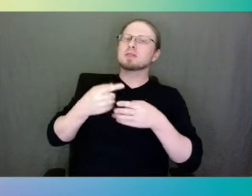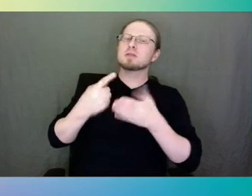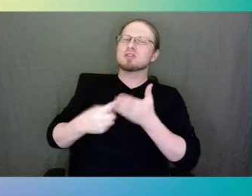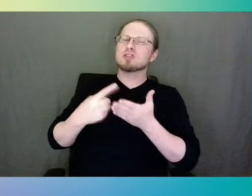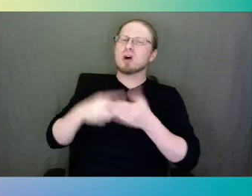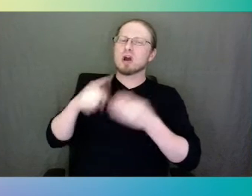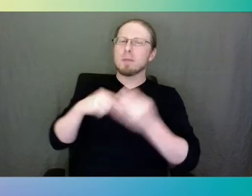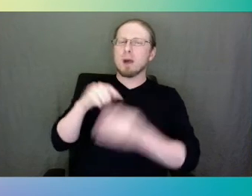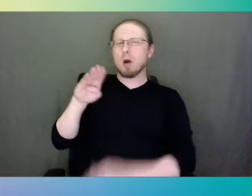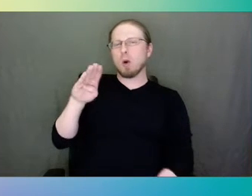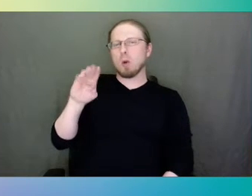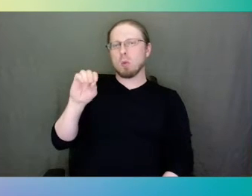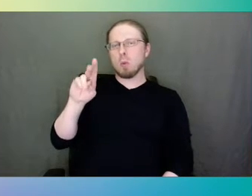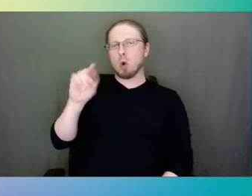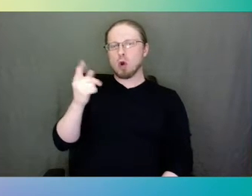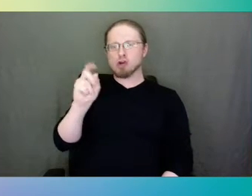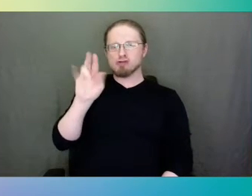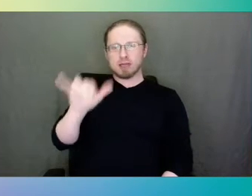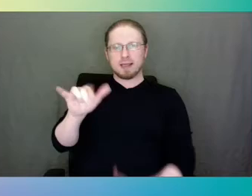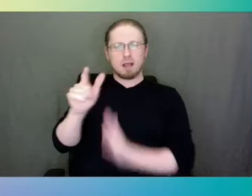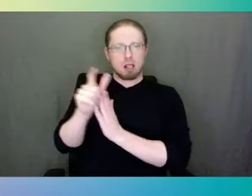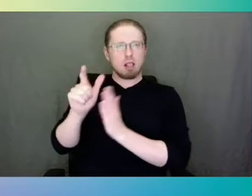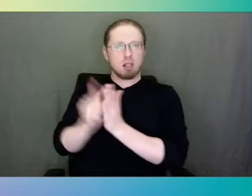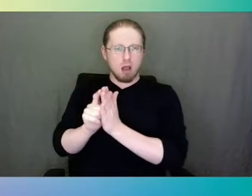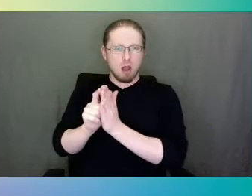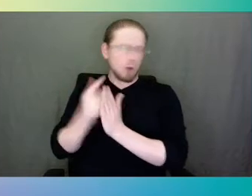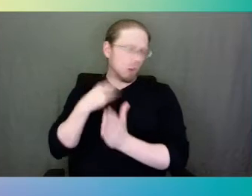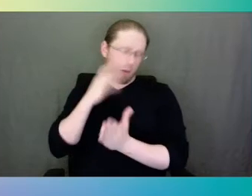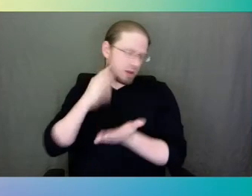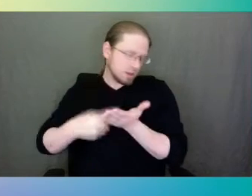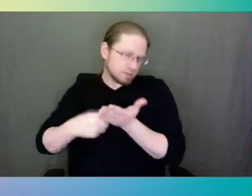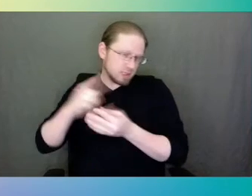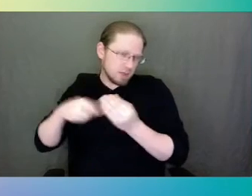today, but it's really an interesting piece of history.